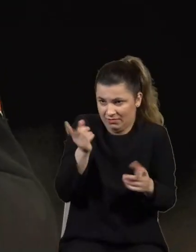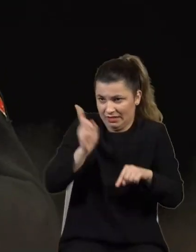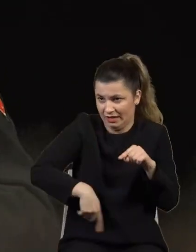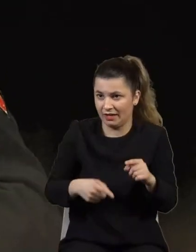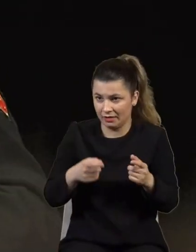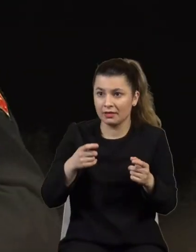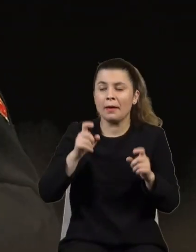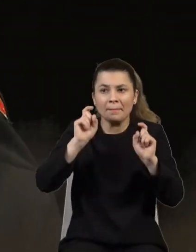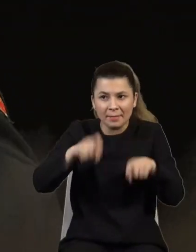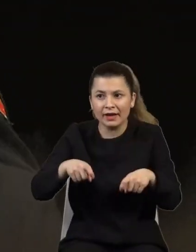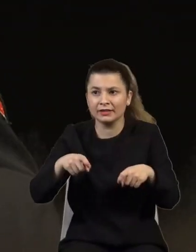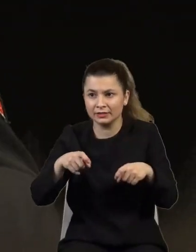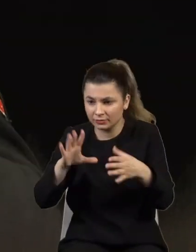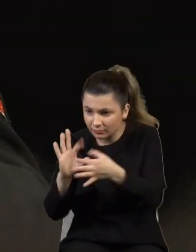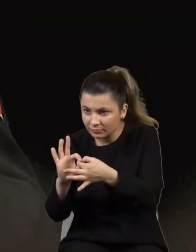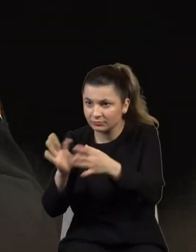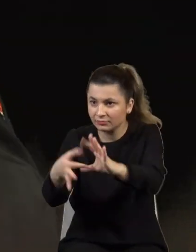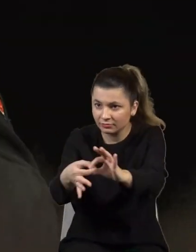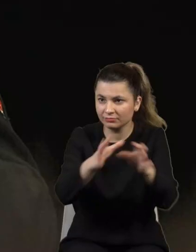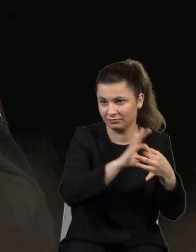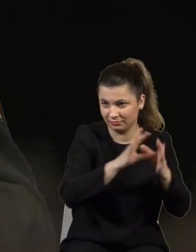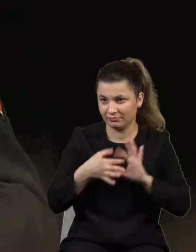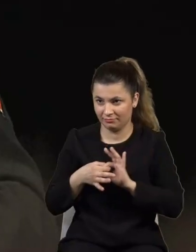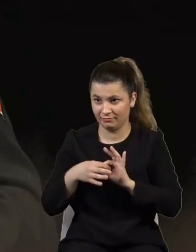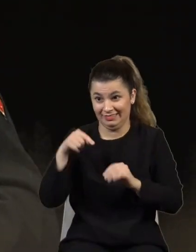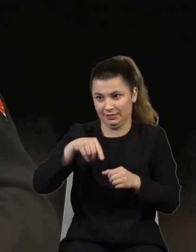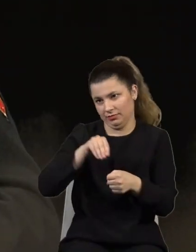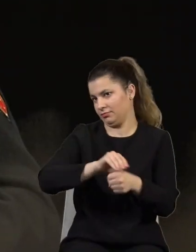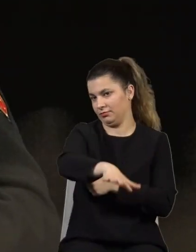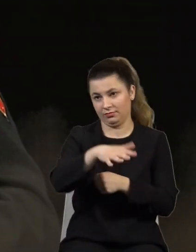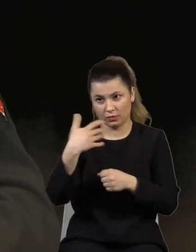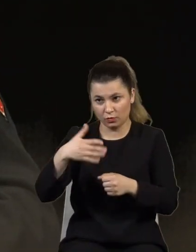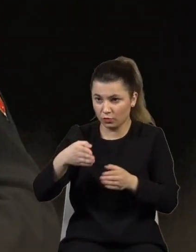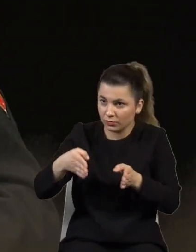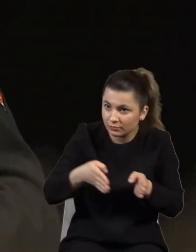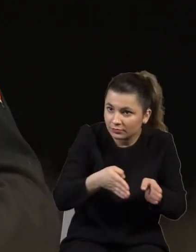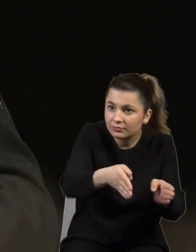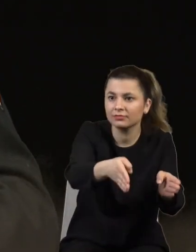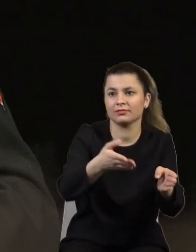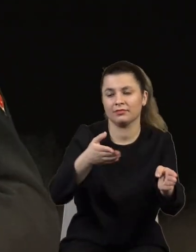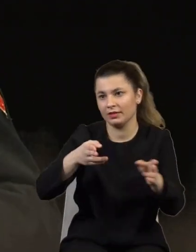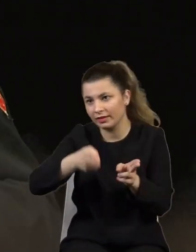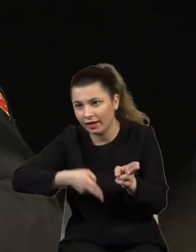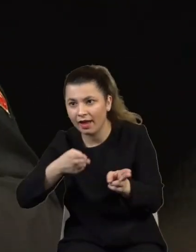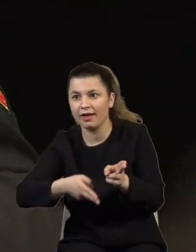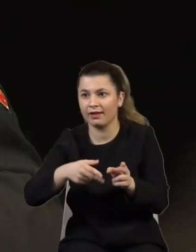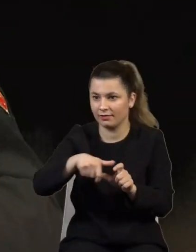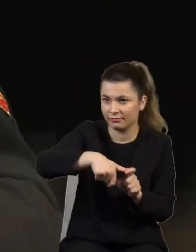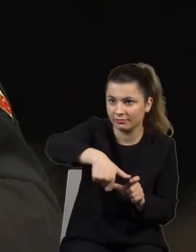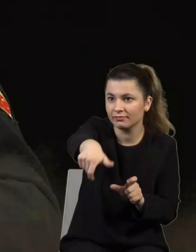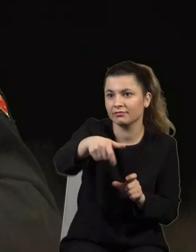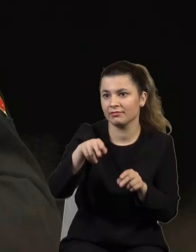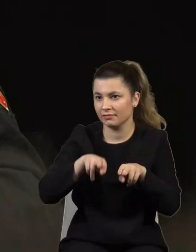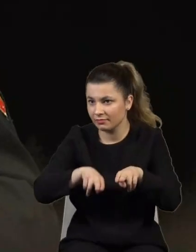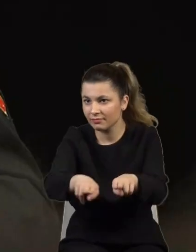rails, and so forth. So we have to think of everything, all aspects with regards to infrastructure. And third, it's capabilities.